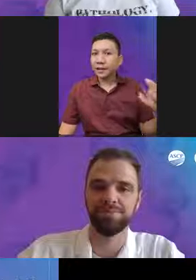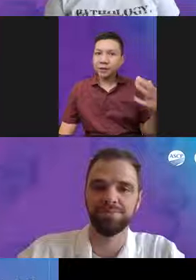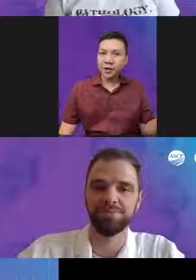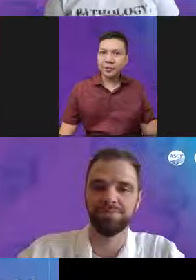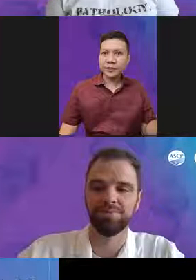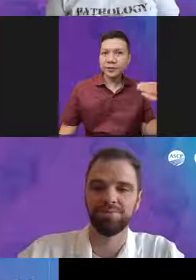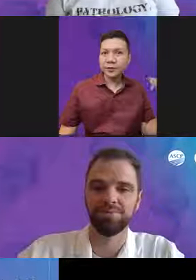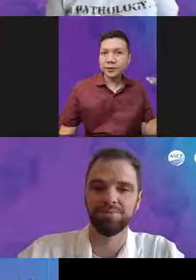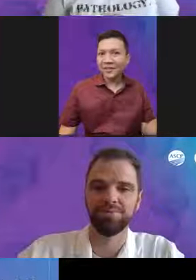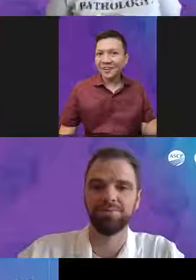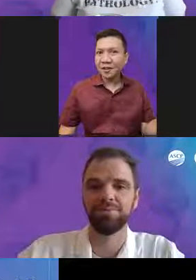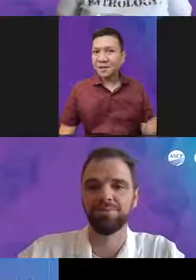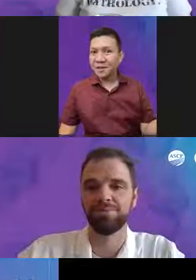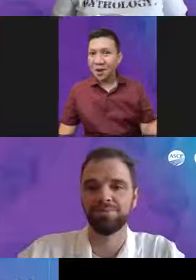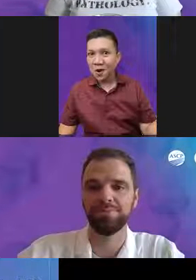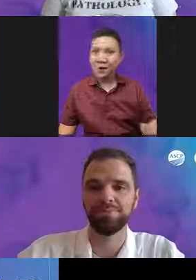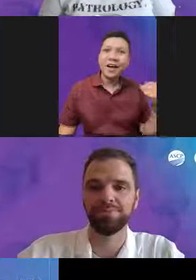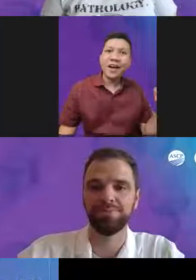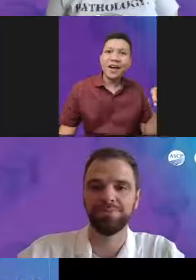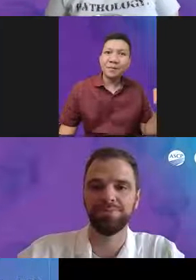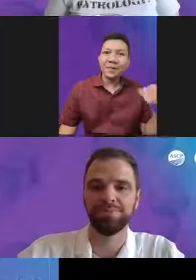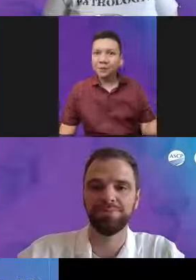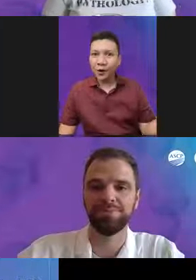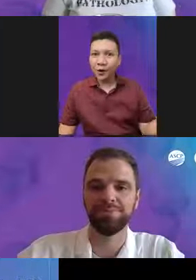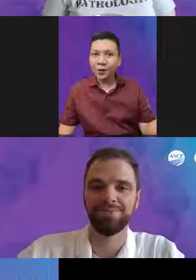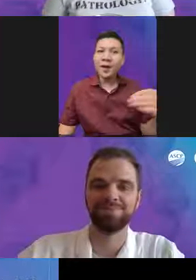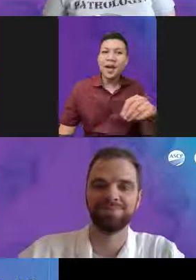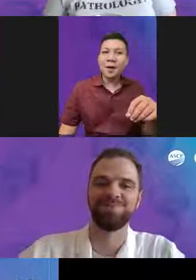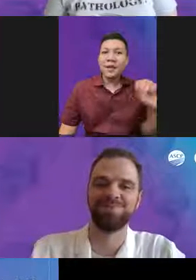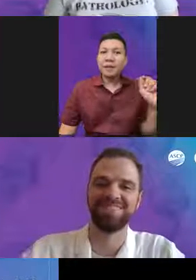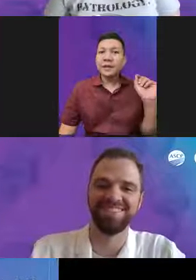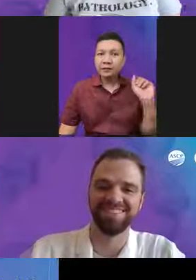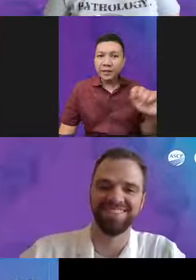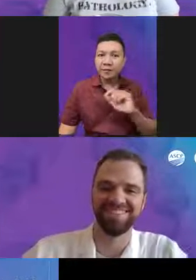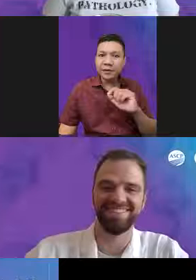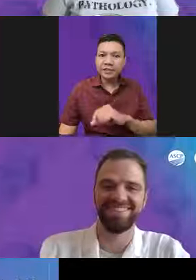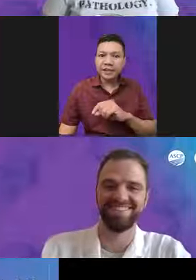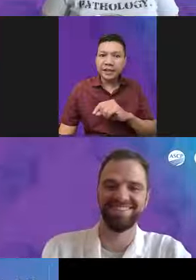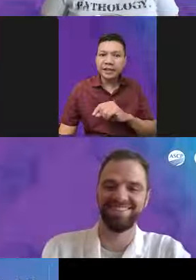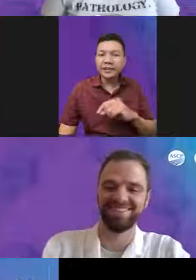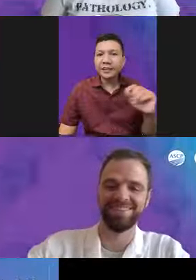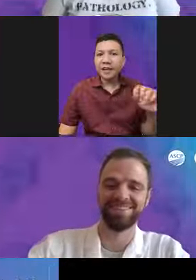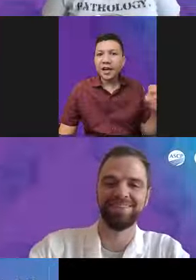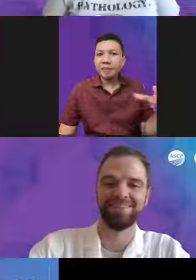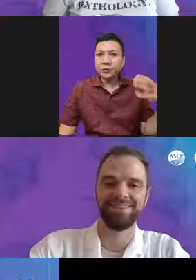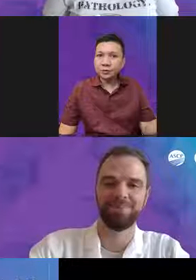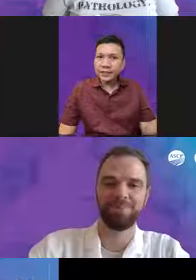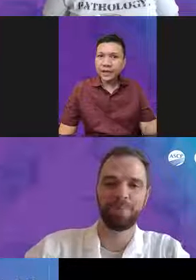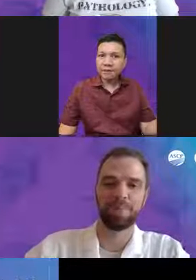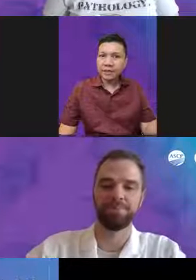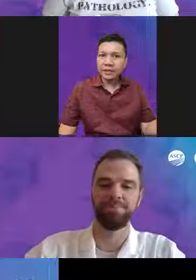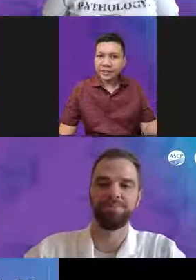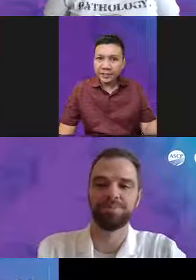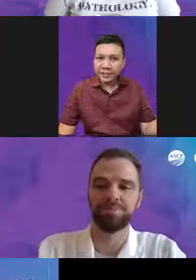in lab terms, you'll hear it EPO, EPO. And the erythropoietin is